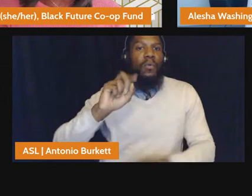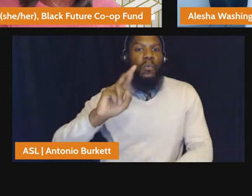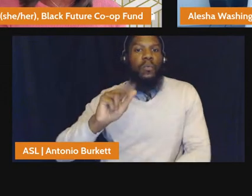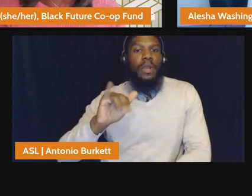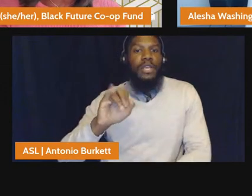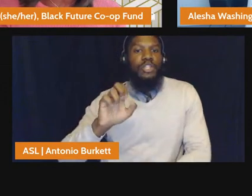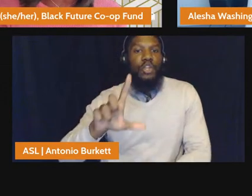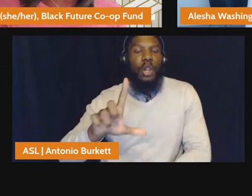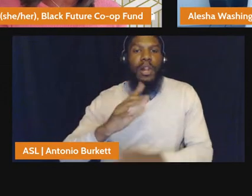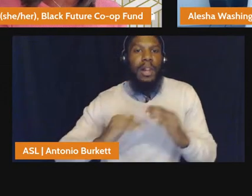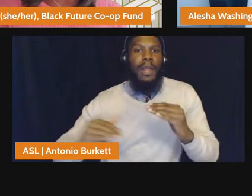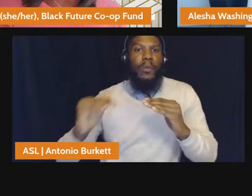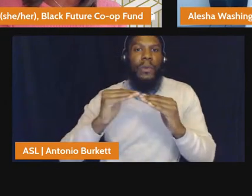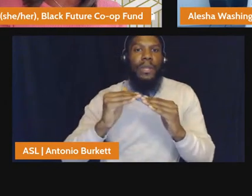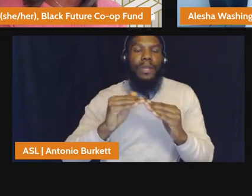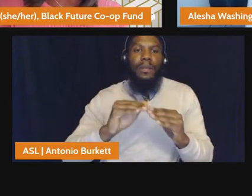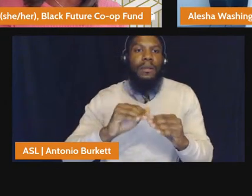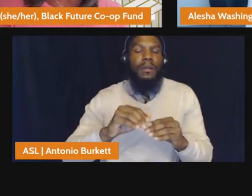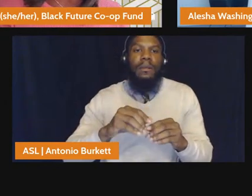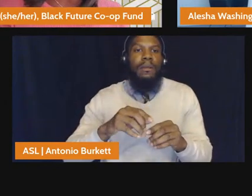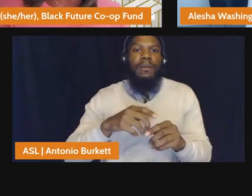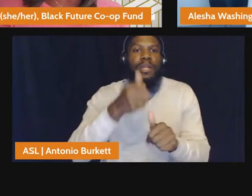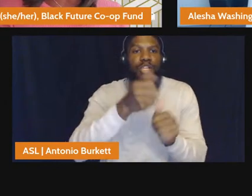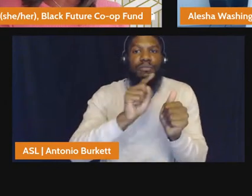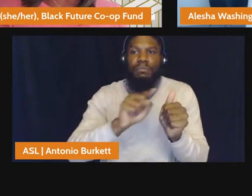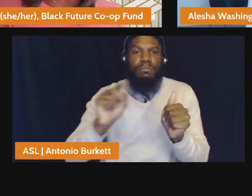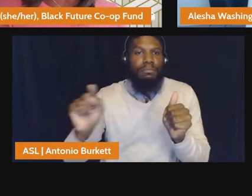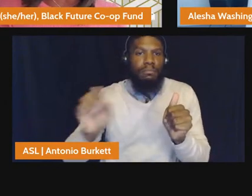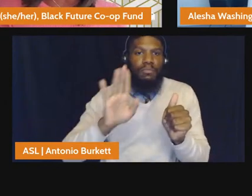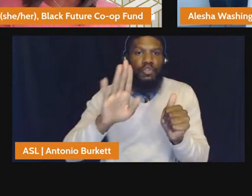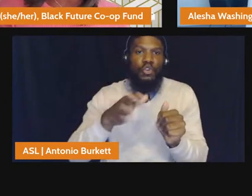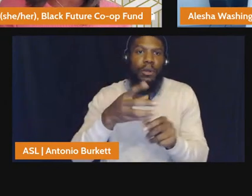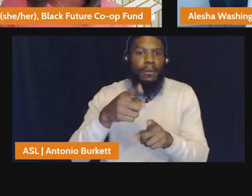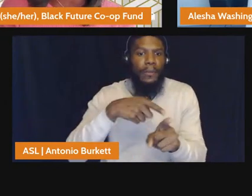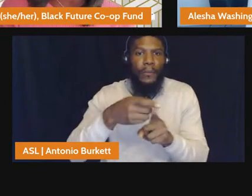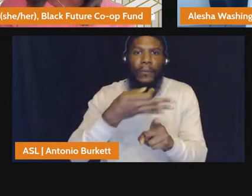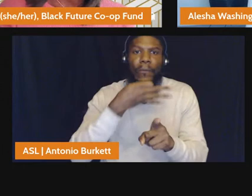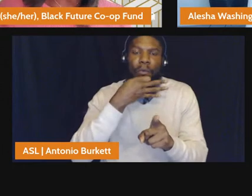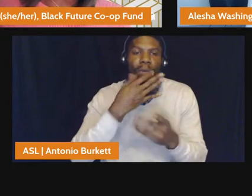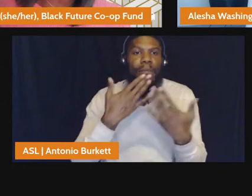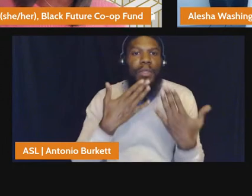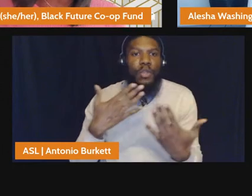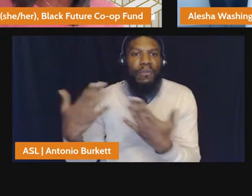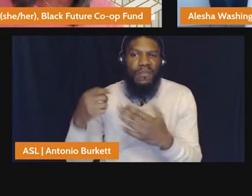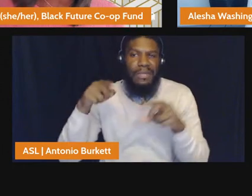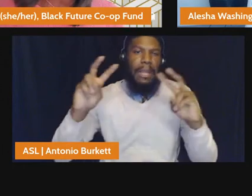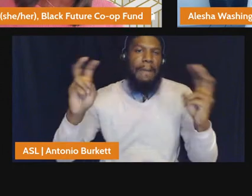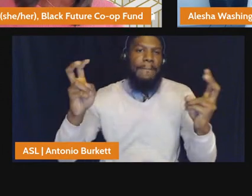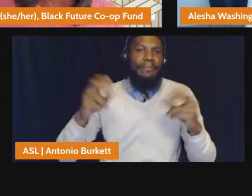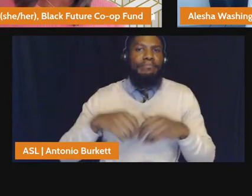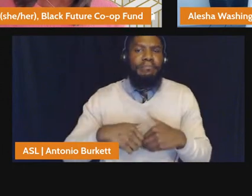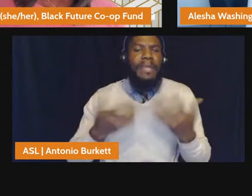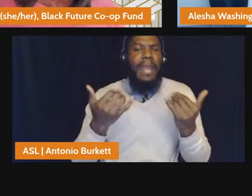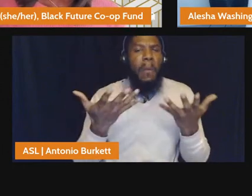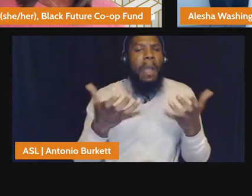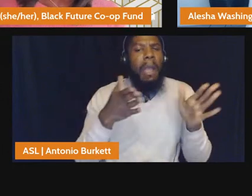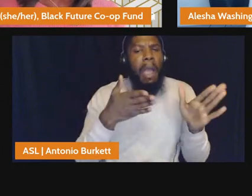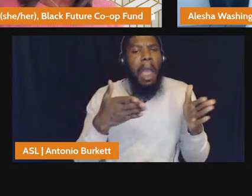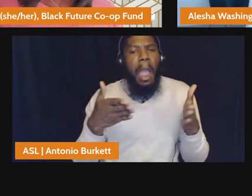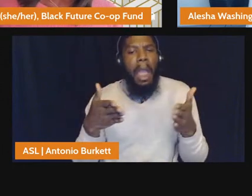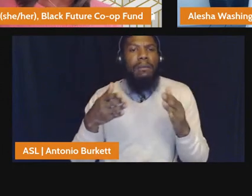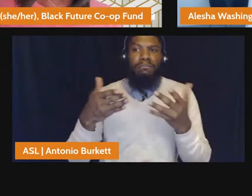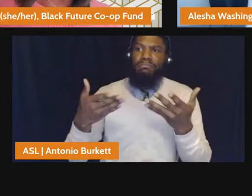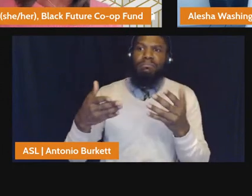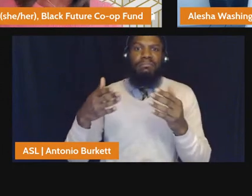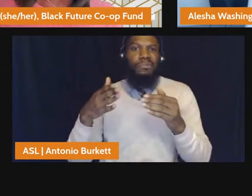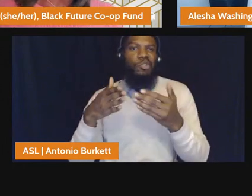for your expertise on this topic. Now, I want to move to just some more general questions and